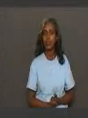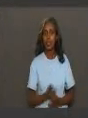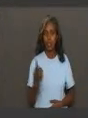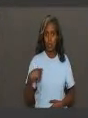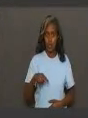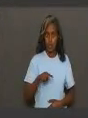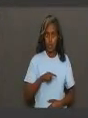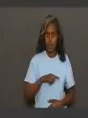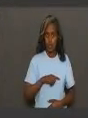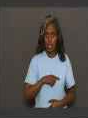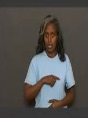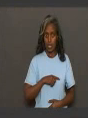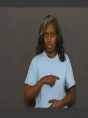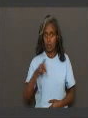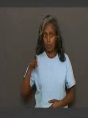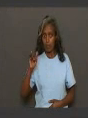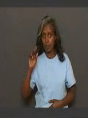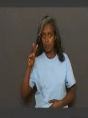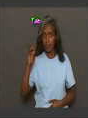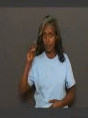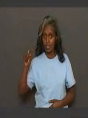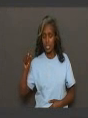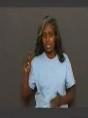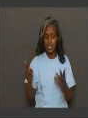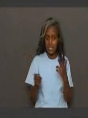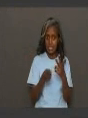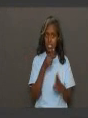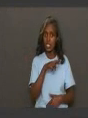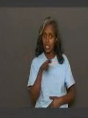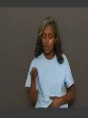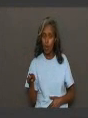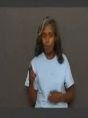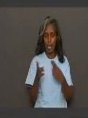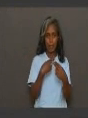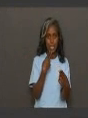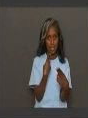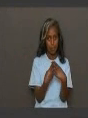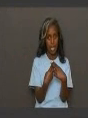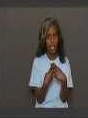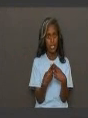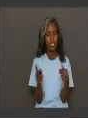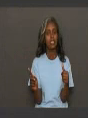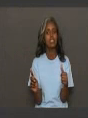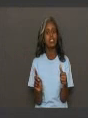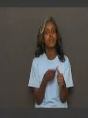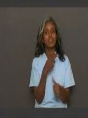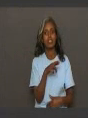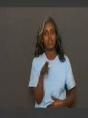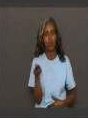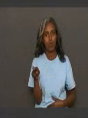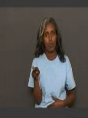We can pivot the third row by multiplying the first